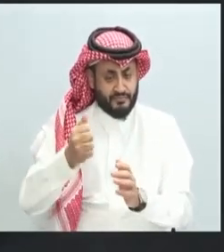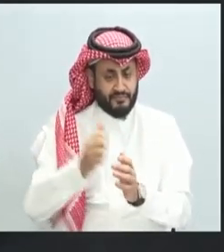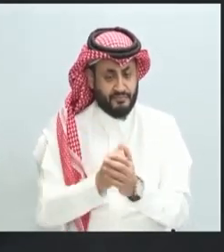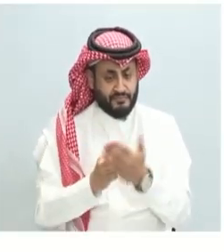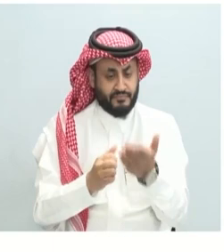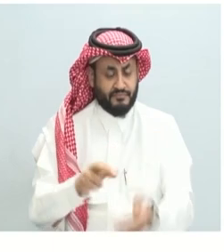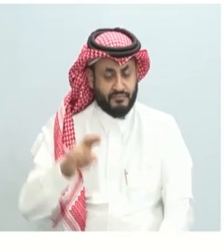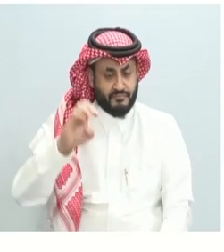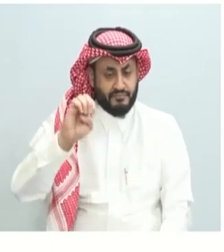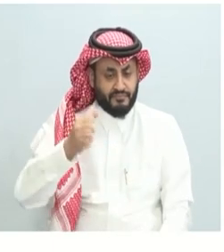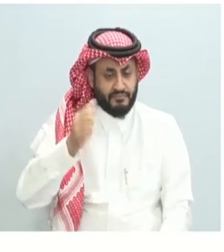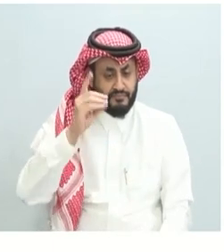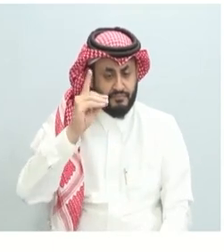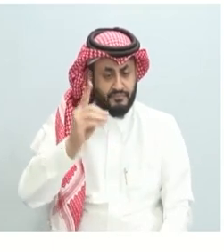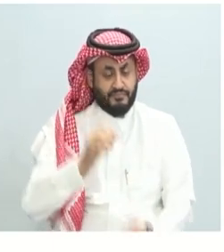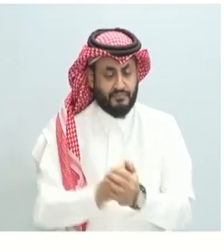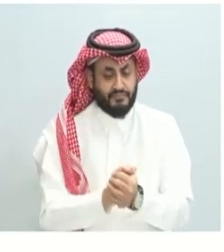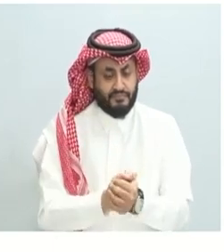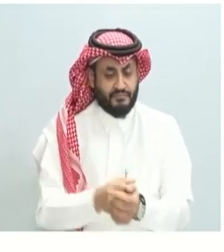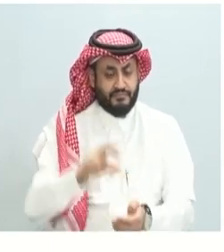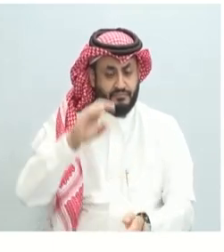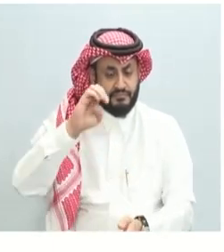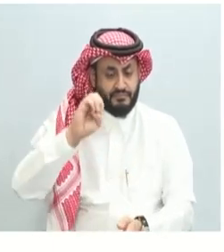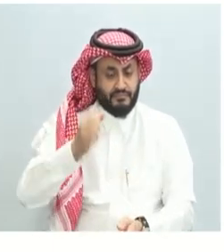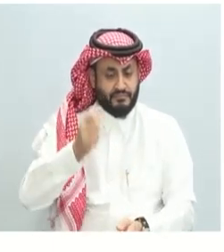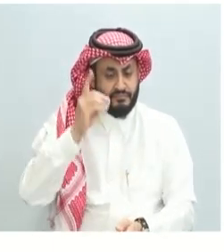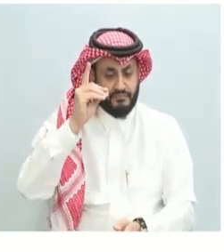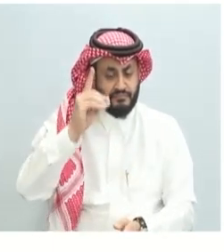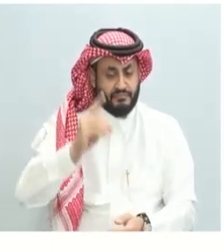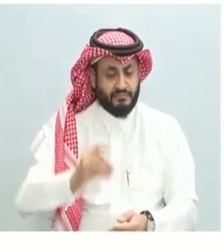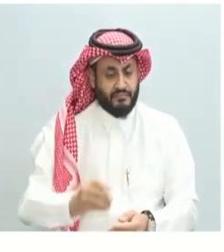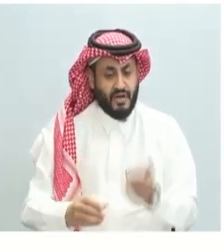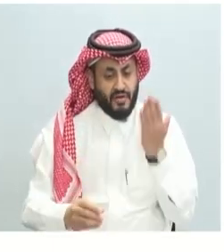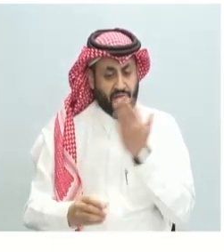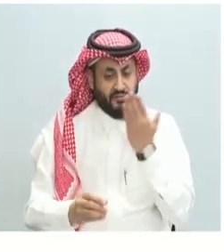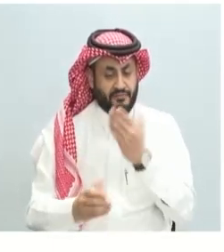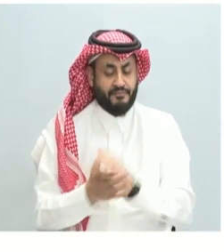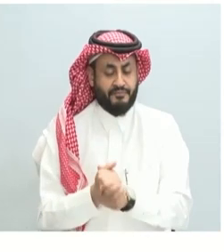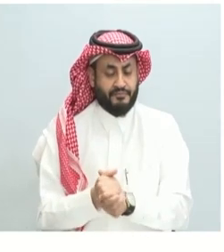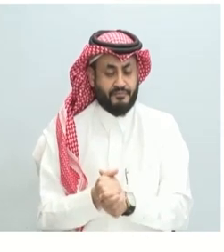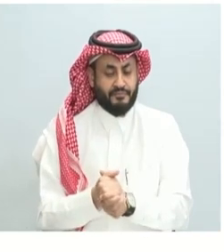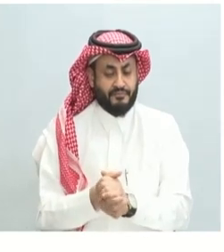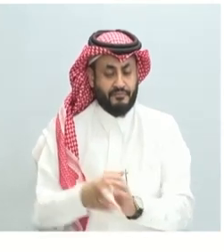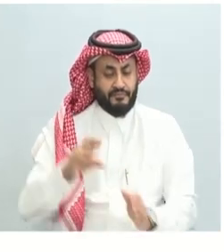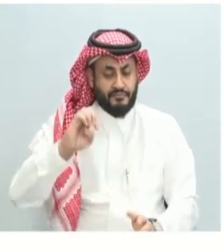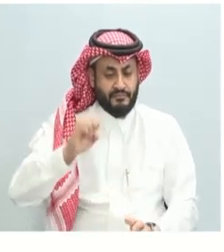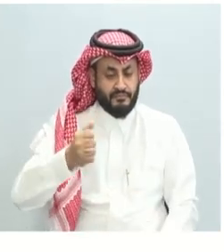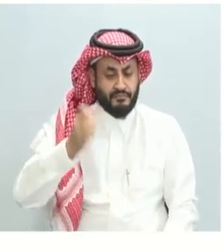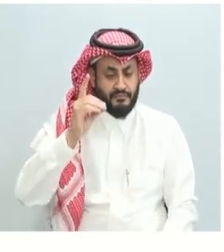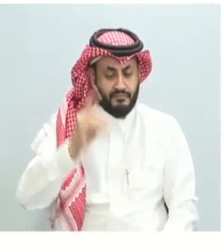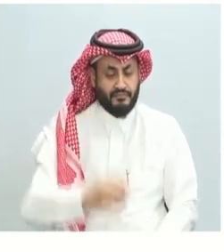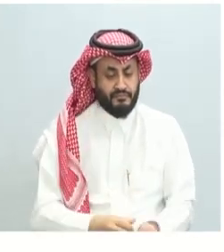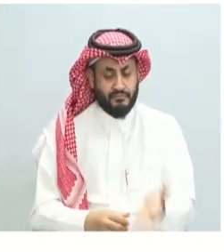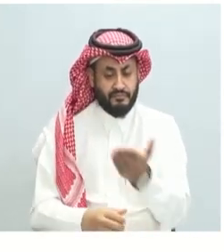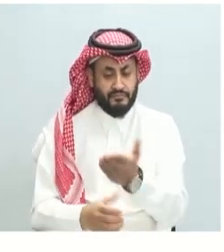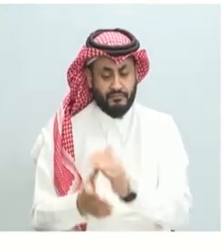which is read. Read, say after me, read.